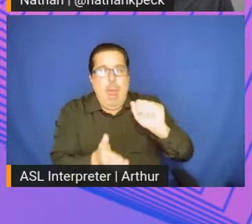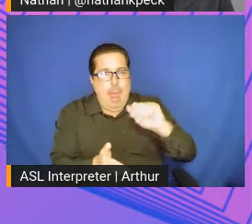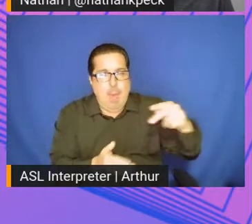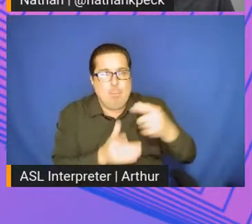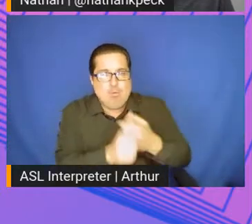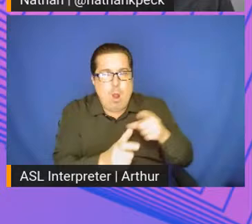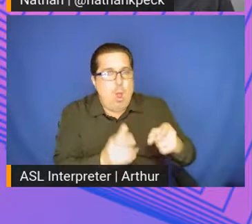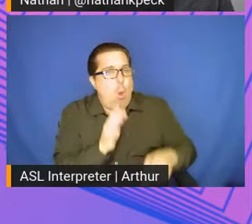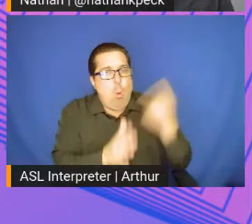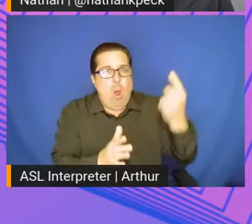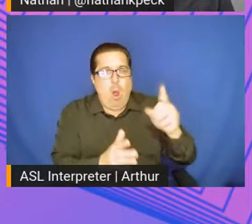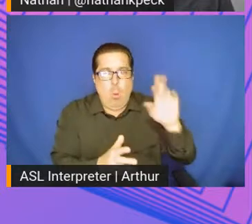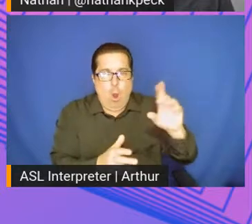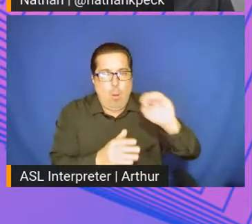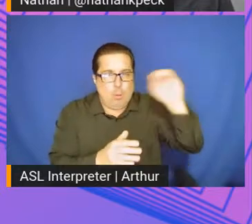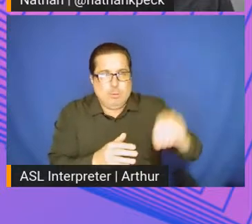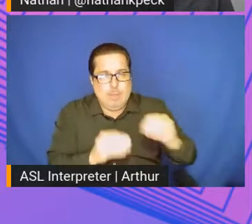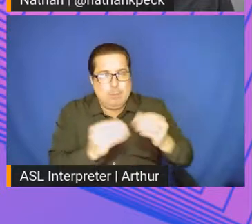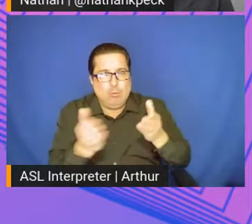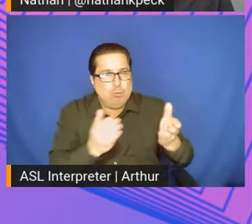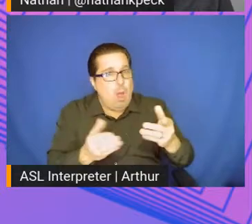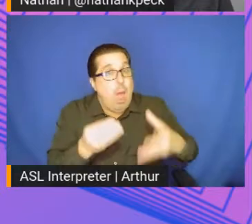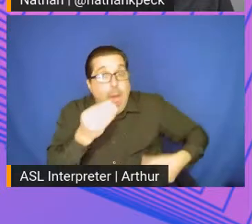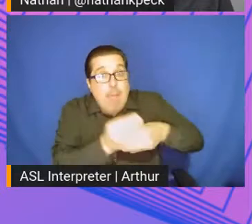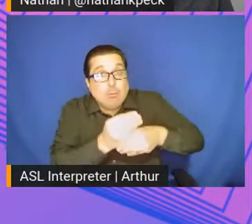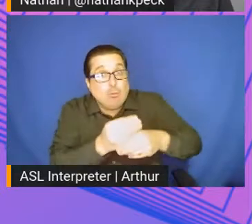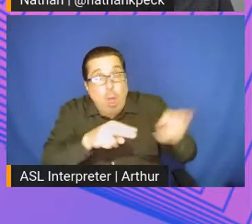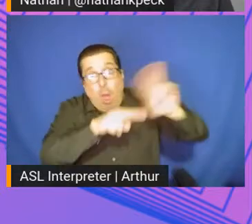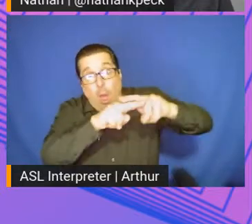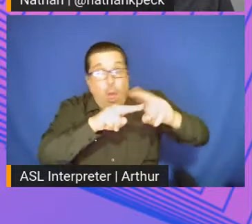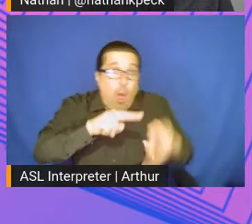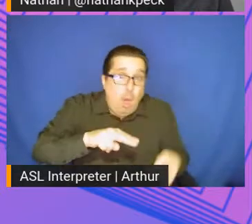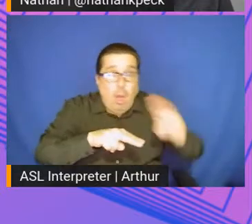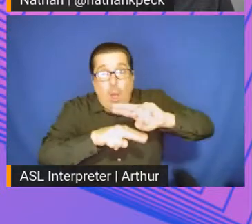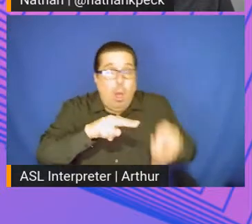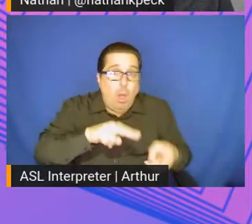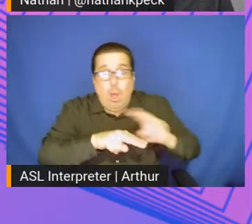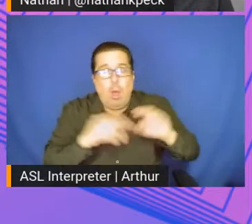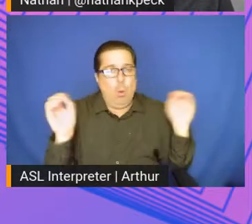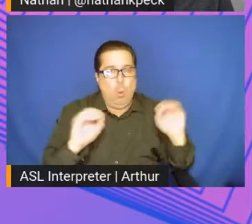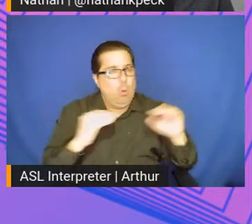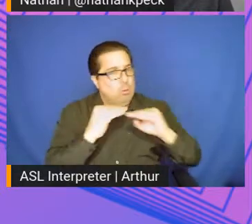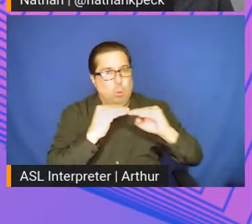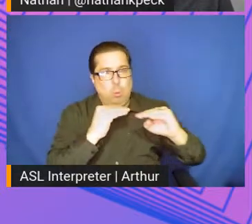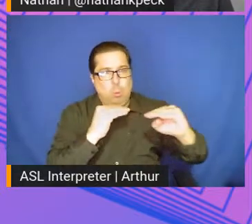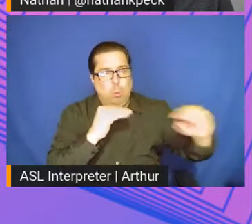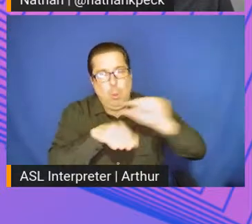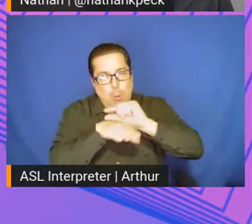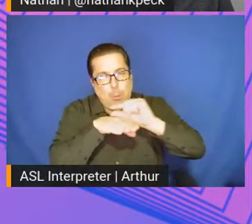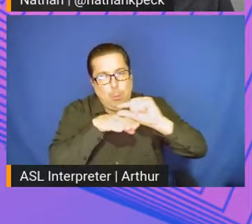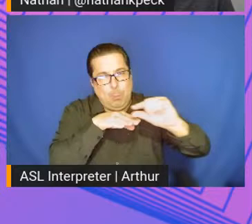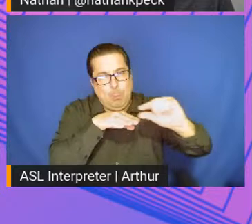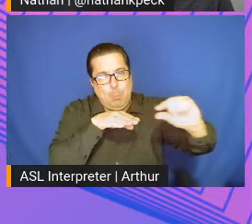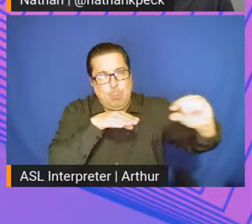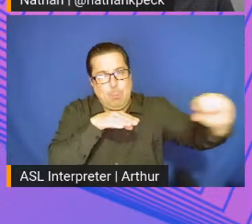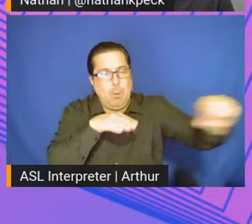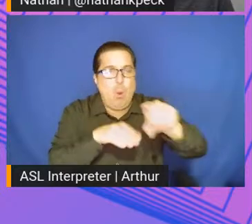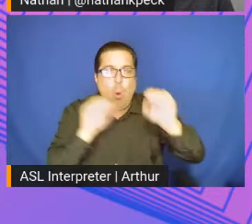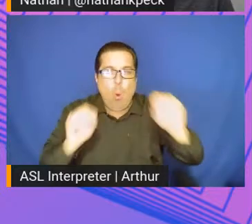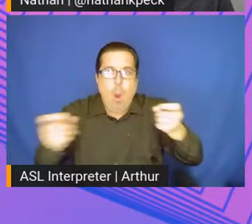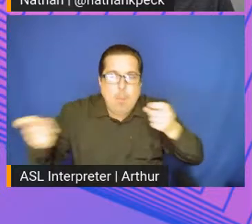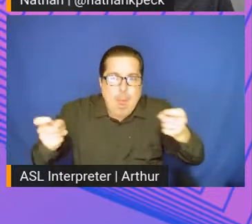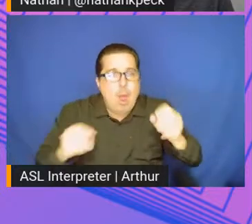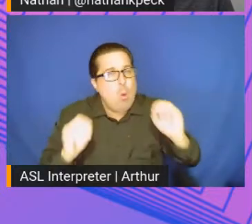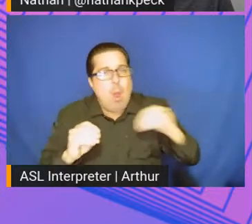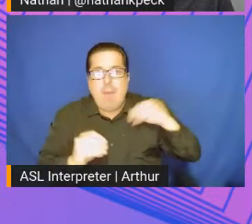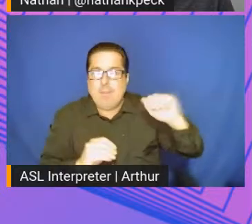don't have to pay anything extra. It's included in the App Runner price. You don't even need to manage anything. There's no API gateway. There's no application